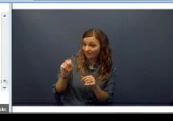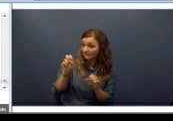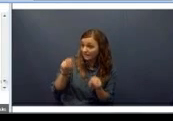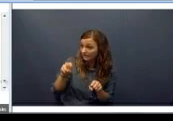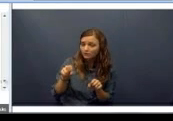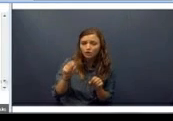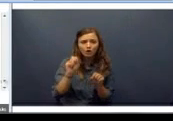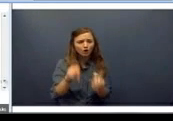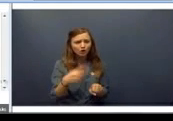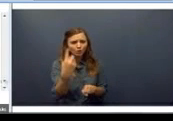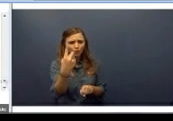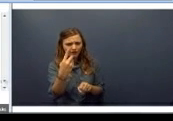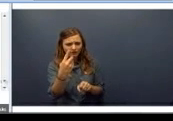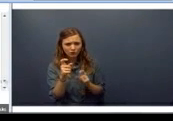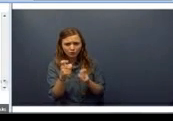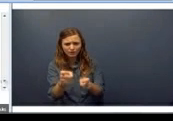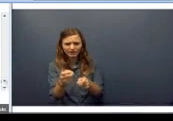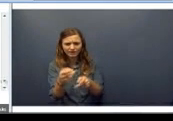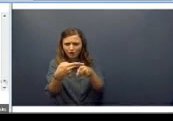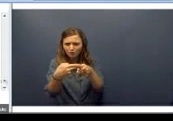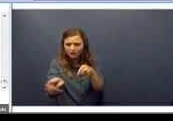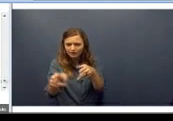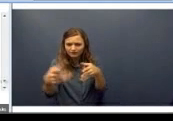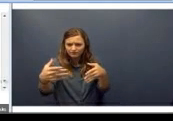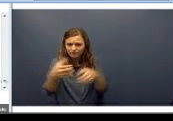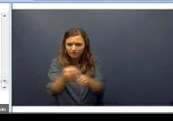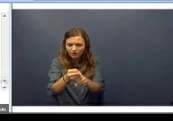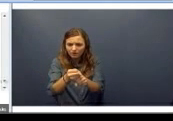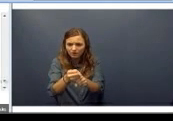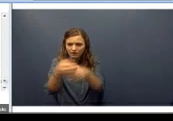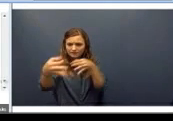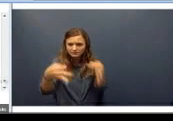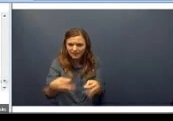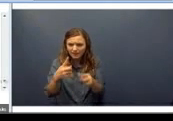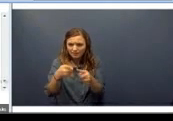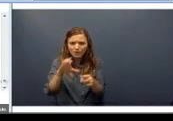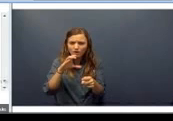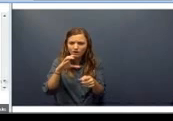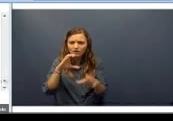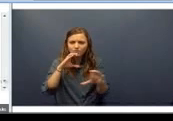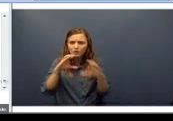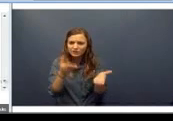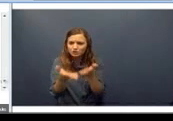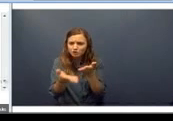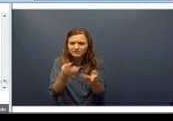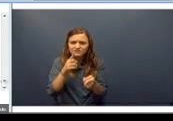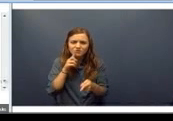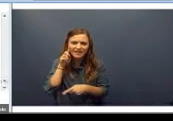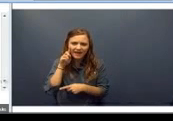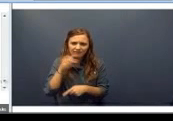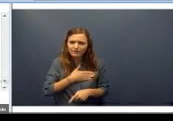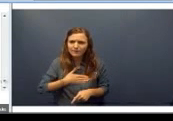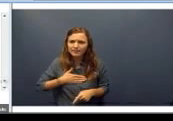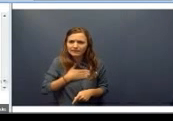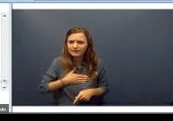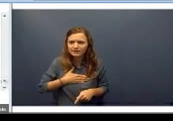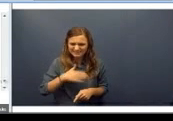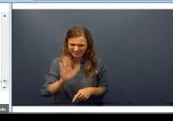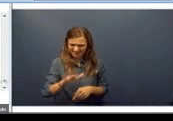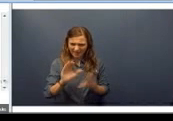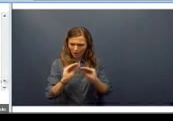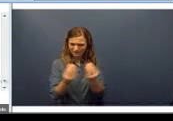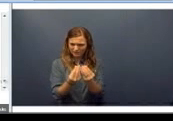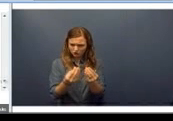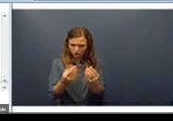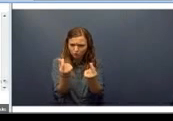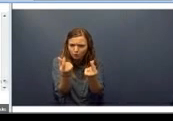Yes. Could one of you give just a brief account of what communication service for the deaf